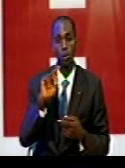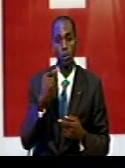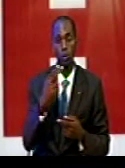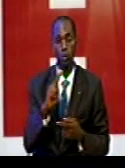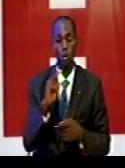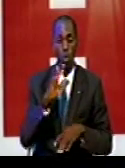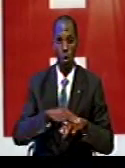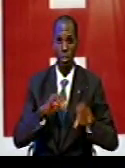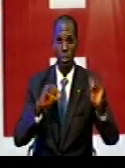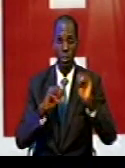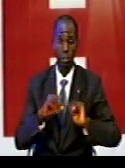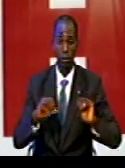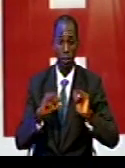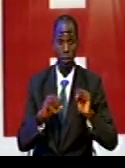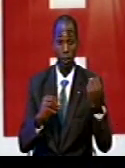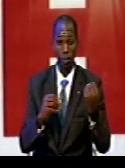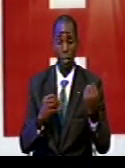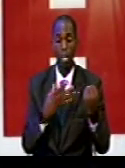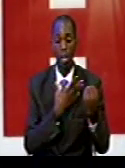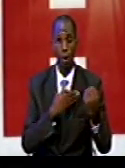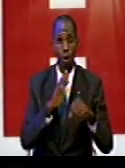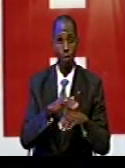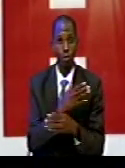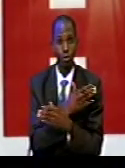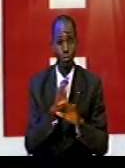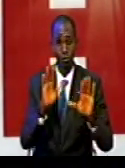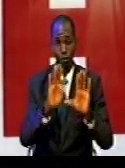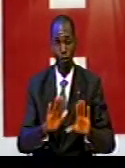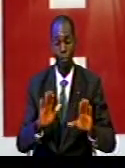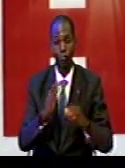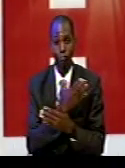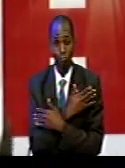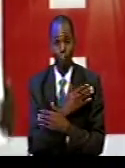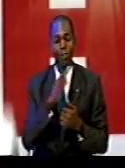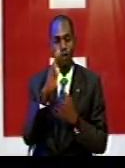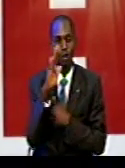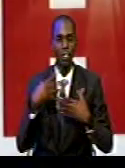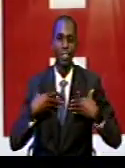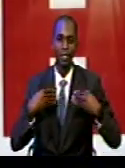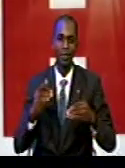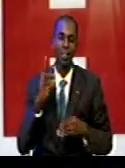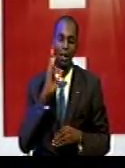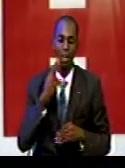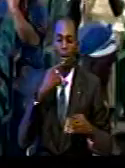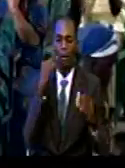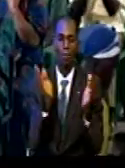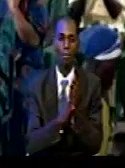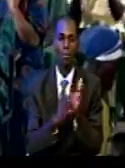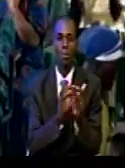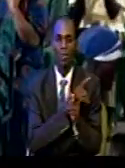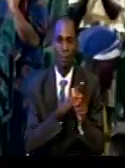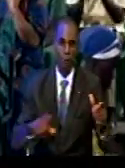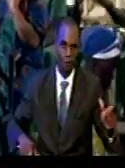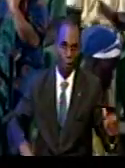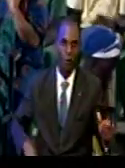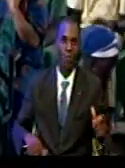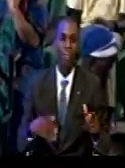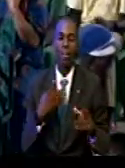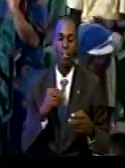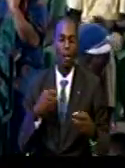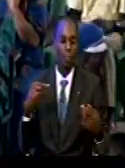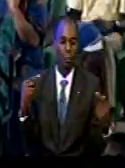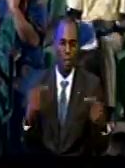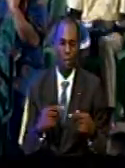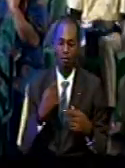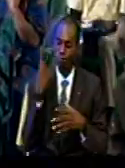to Enugu on Saturday. On Sunday, God healed me. Praise the Lord! I have a sound on my left